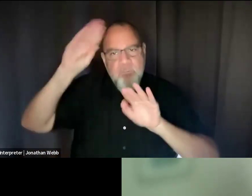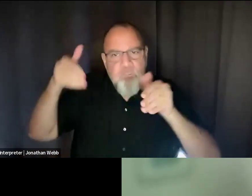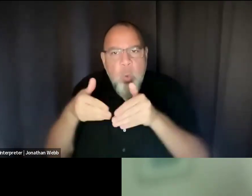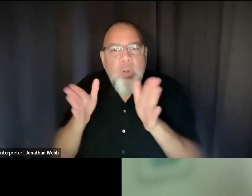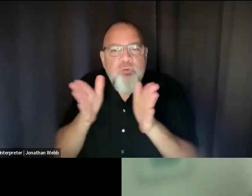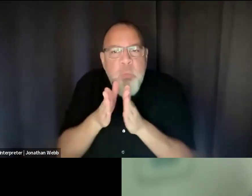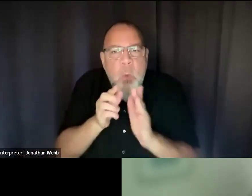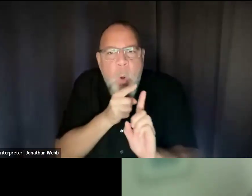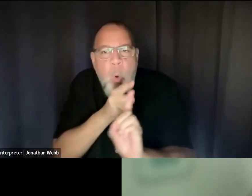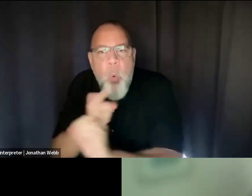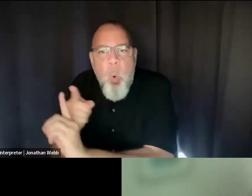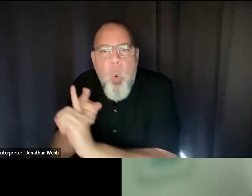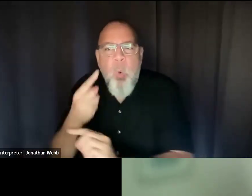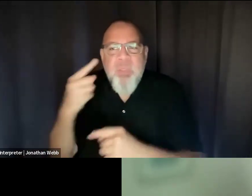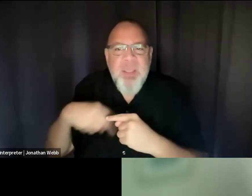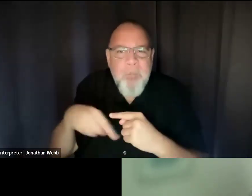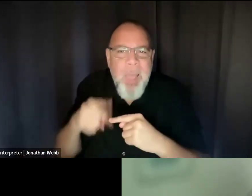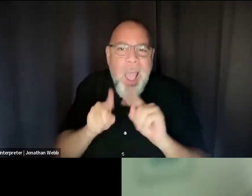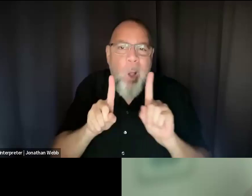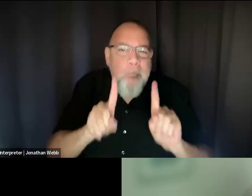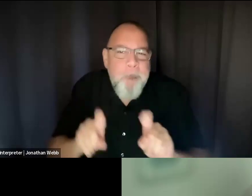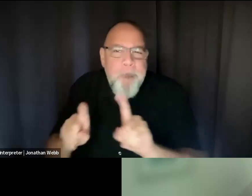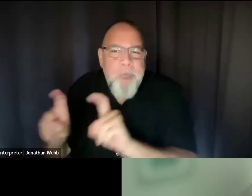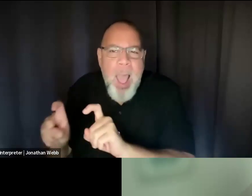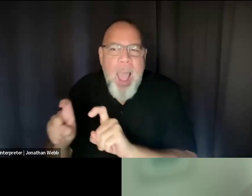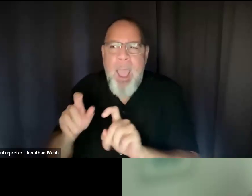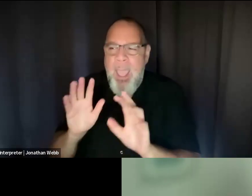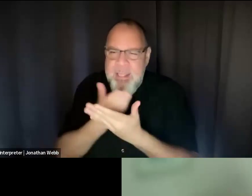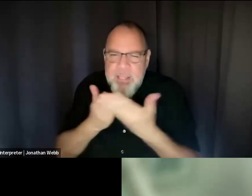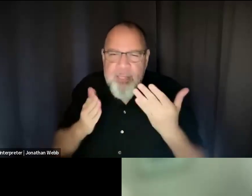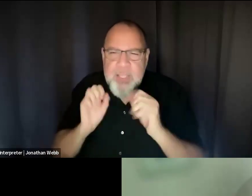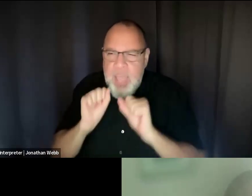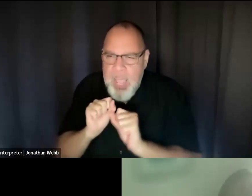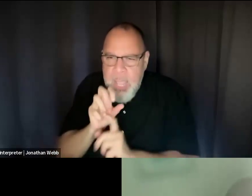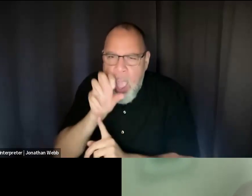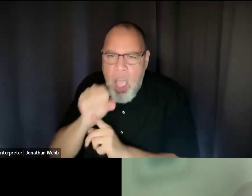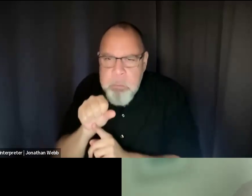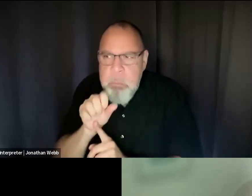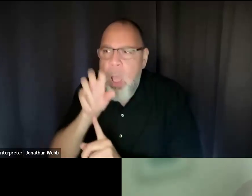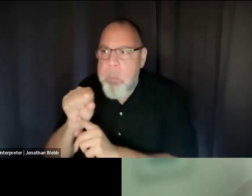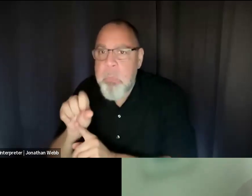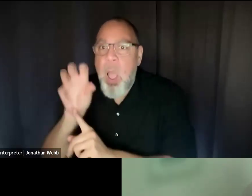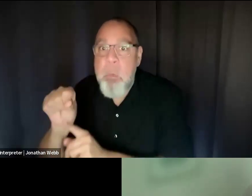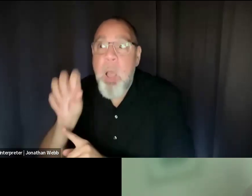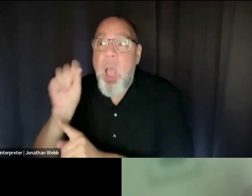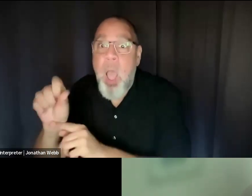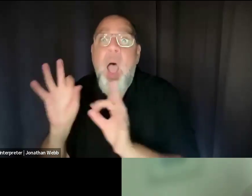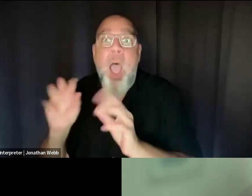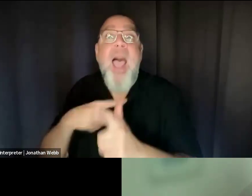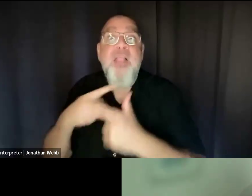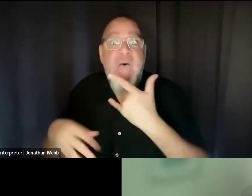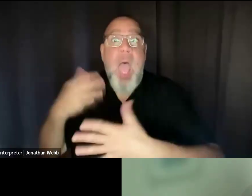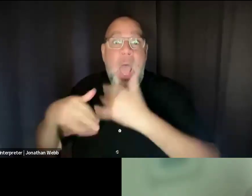like pilots, if you will, or key initial things to focus on, and then go big. If you see something, just like with anything